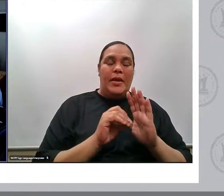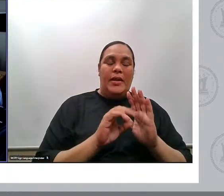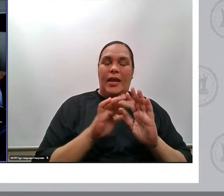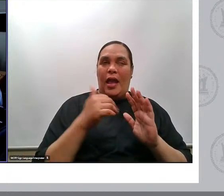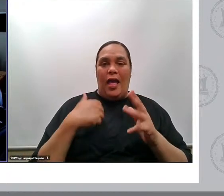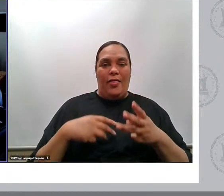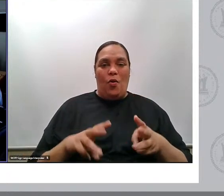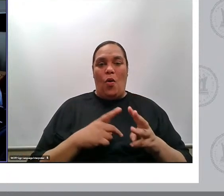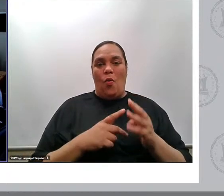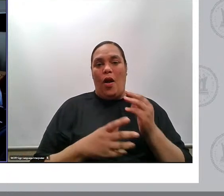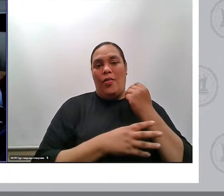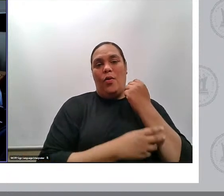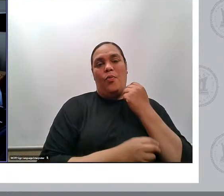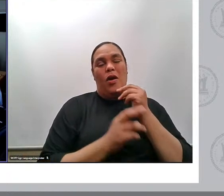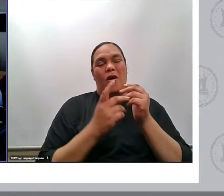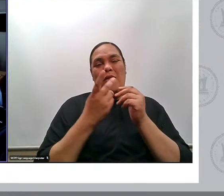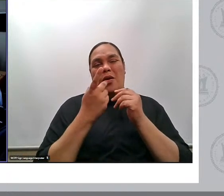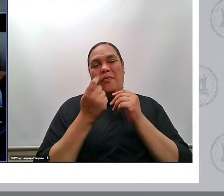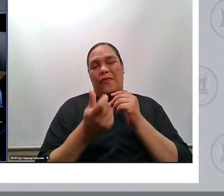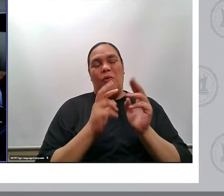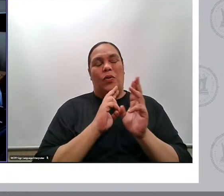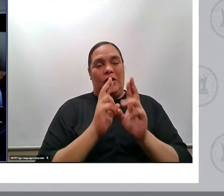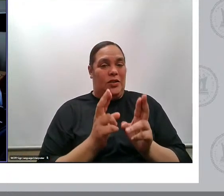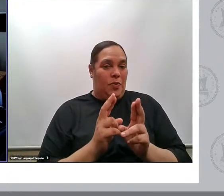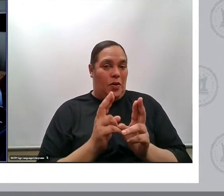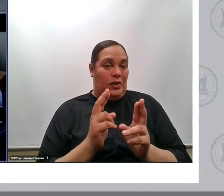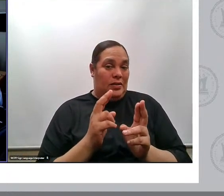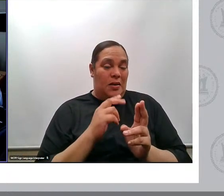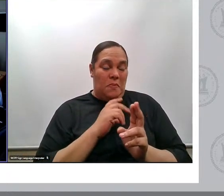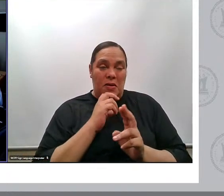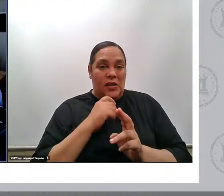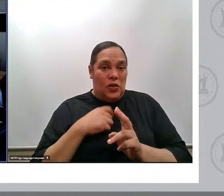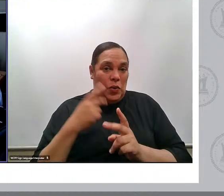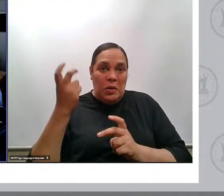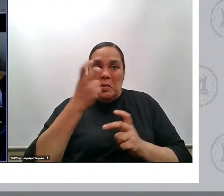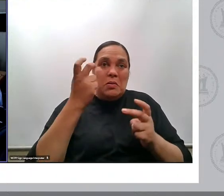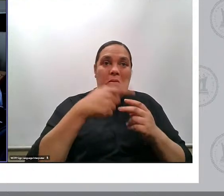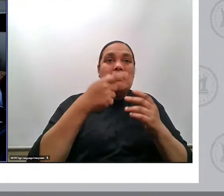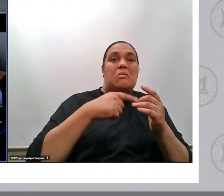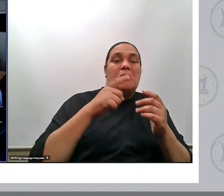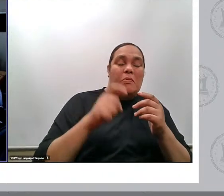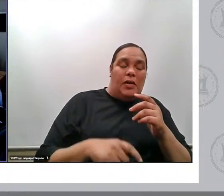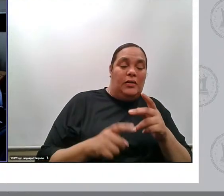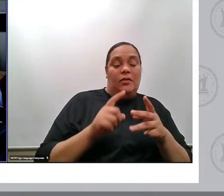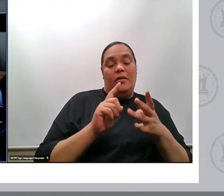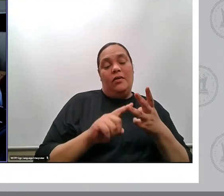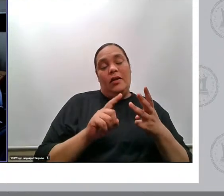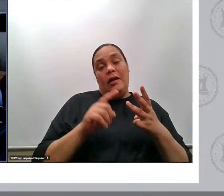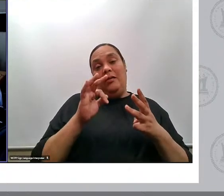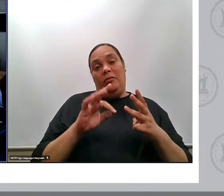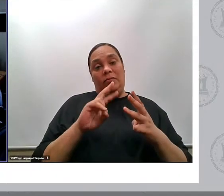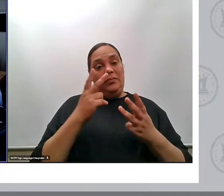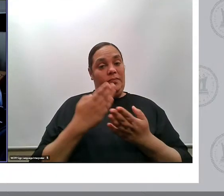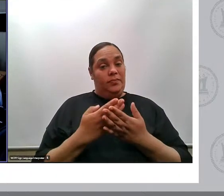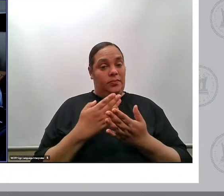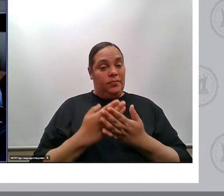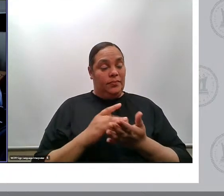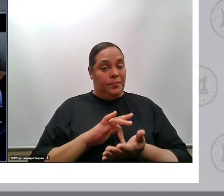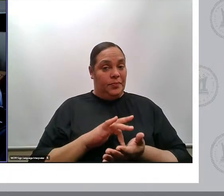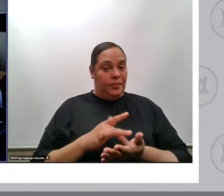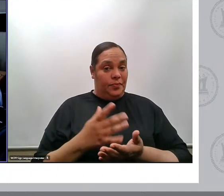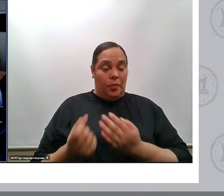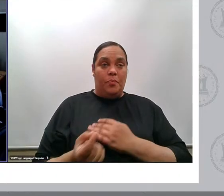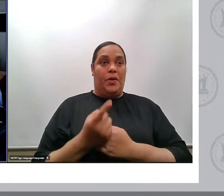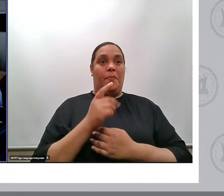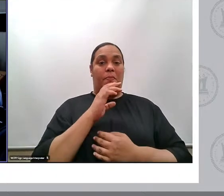given the poor response rate? Are we able to headhunt? His third question is, if another vacancy comes up,